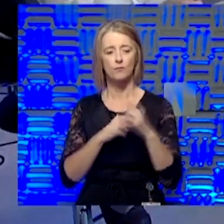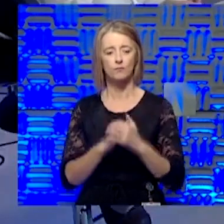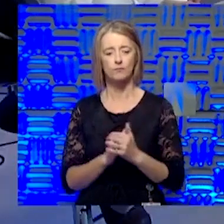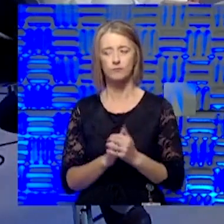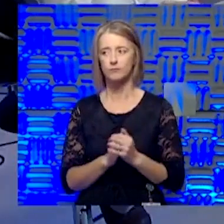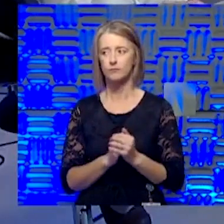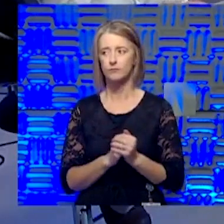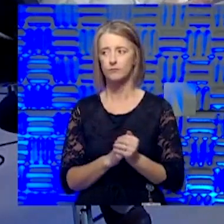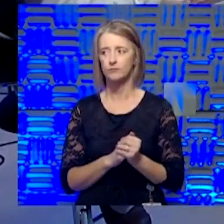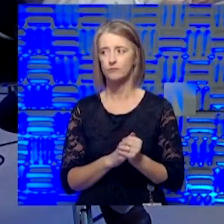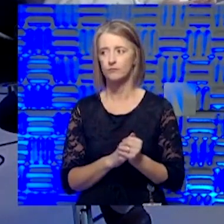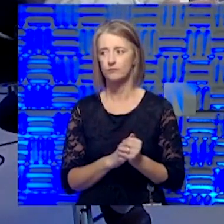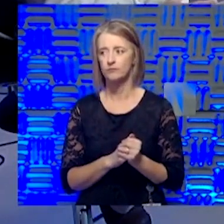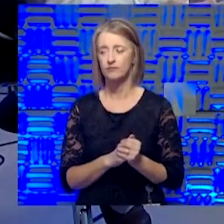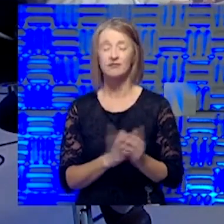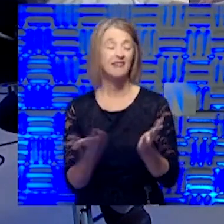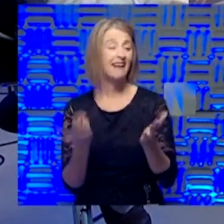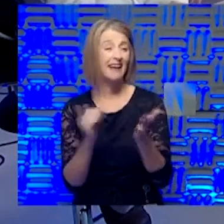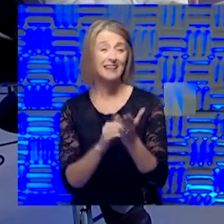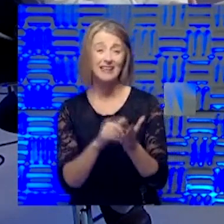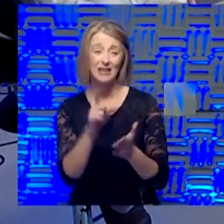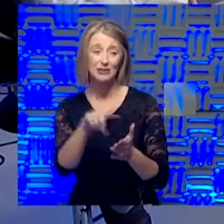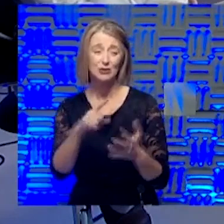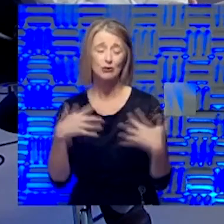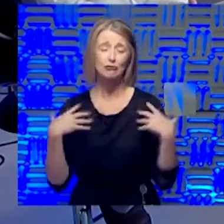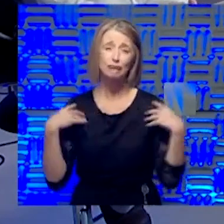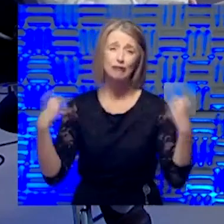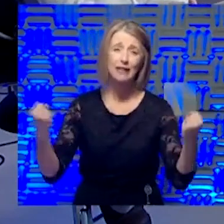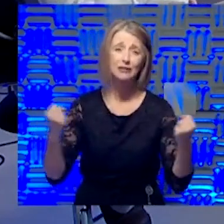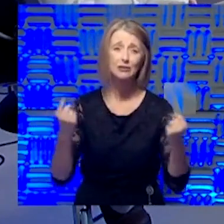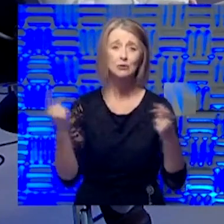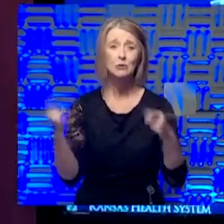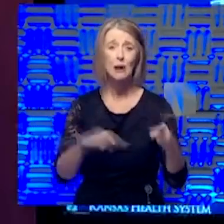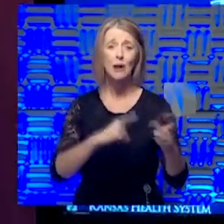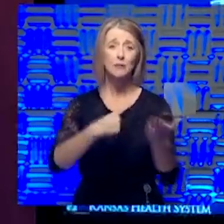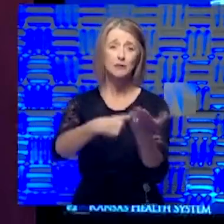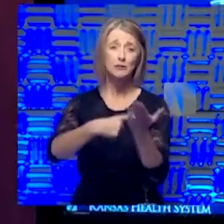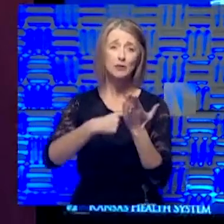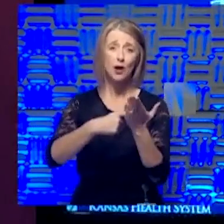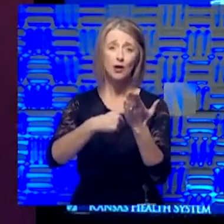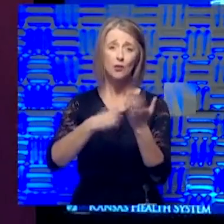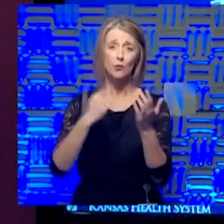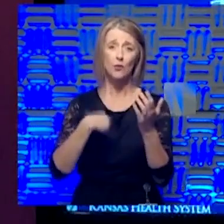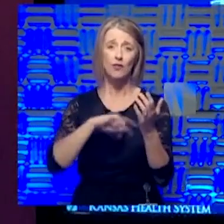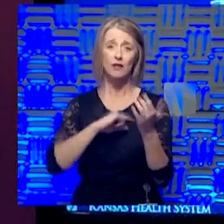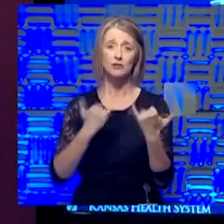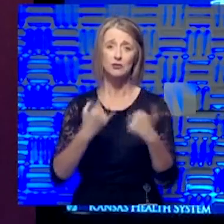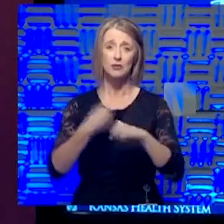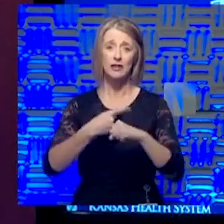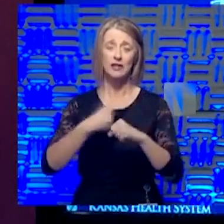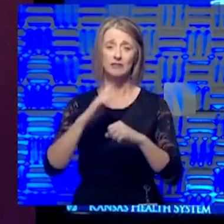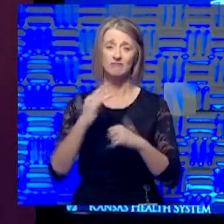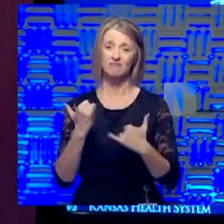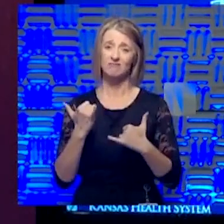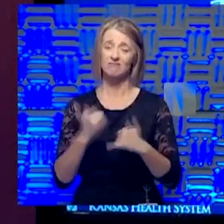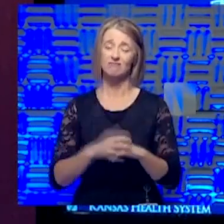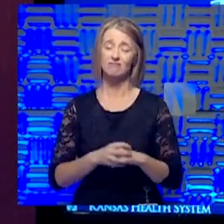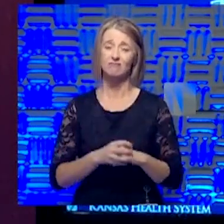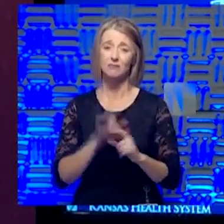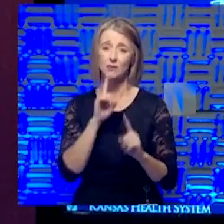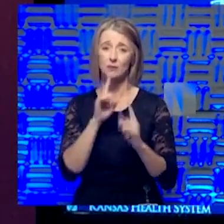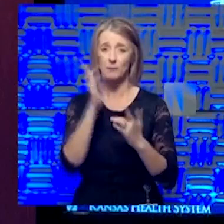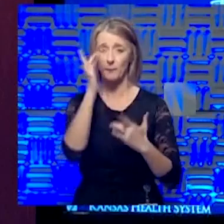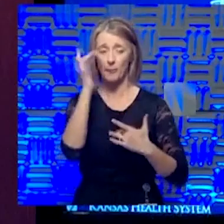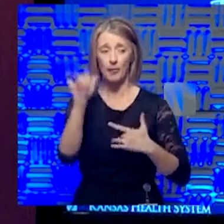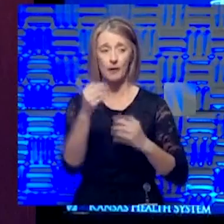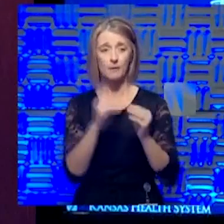Well, those are, I mean, again, you're so courageous just to be on the show. All of y'all are, to be on the show to talk about this disease. Let's hear if